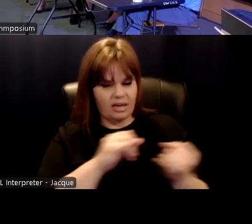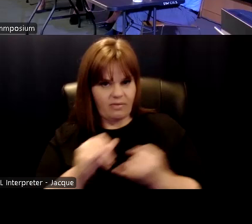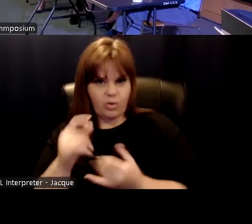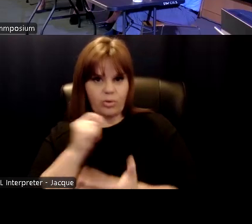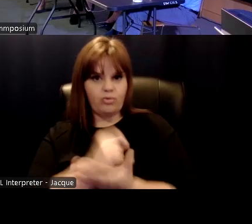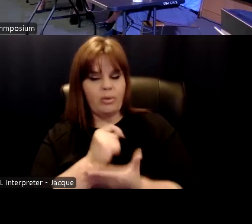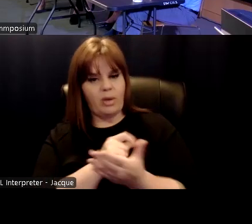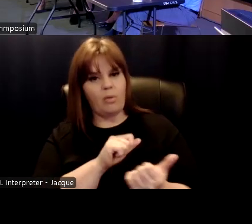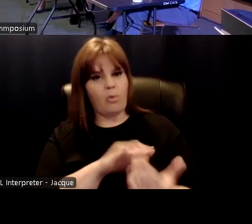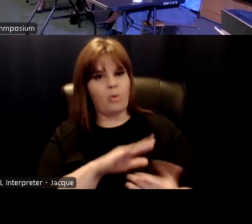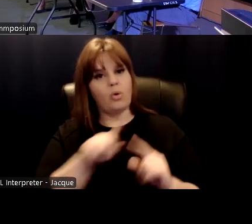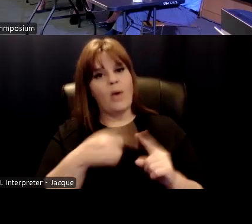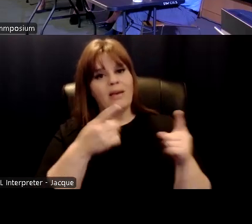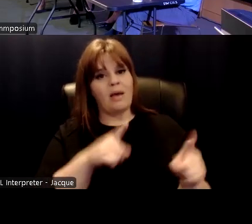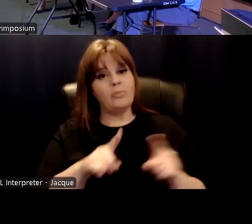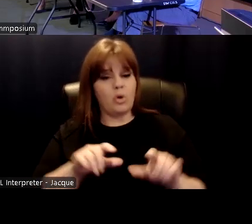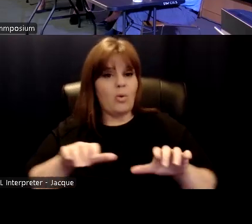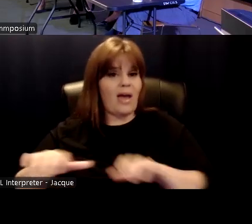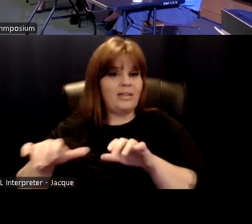activity and exercise.